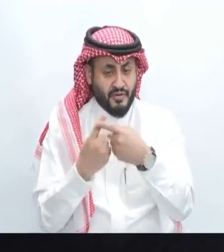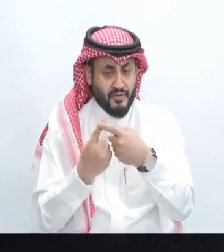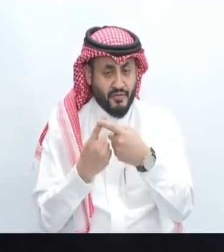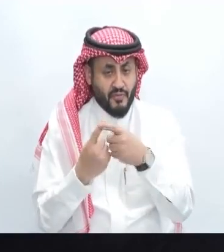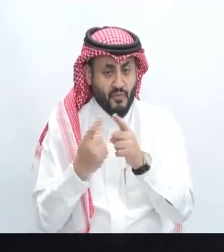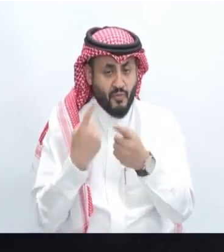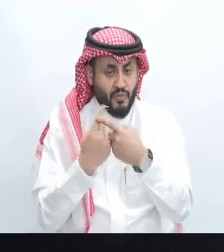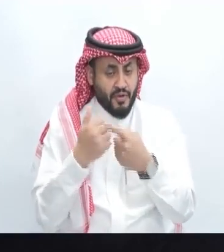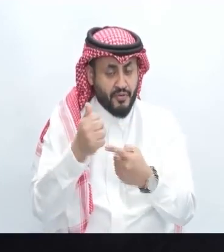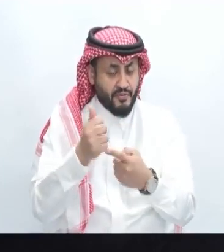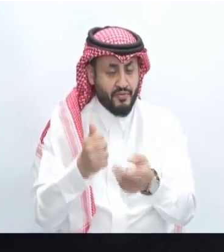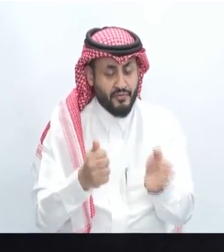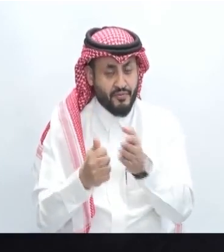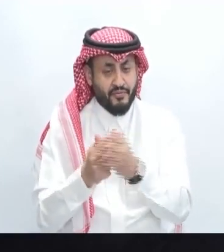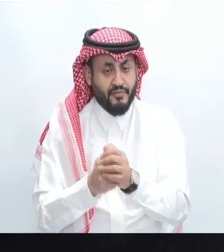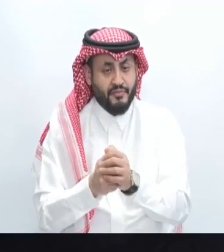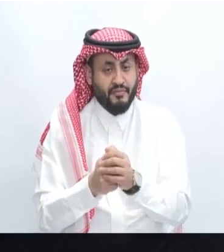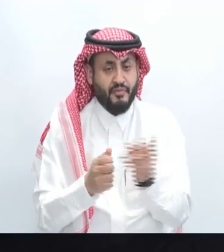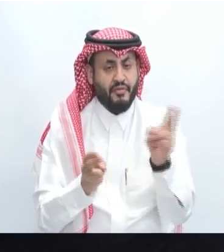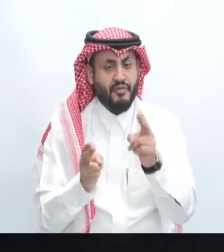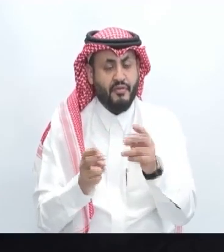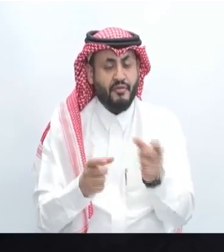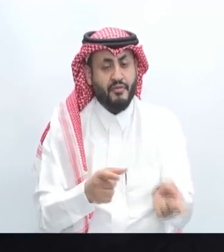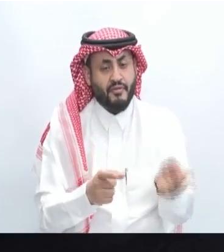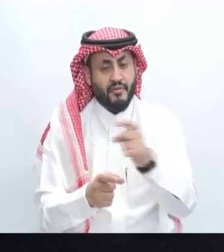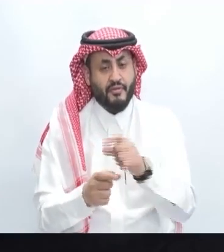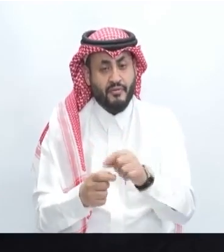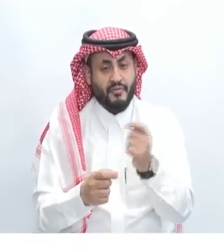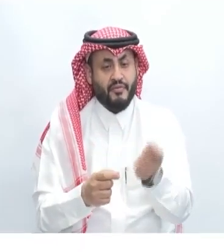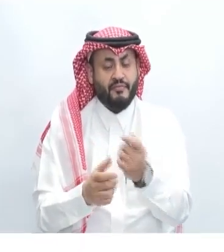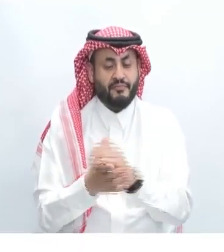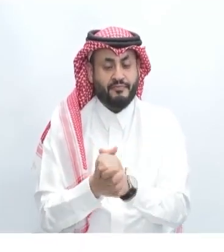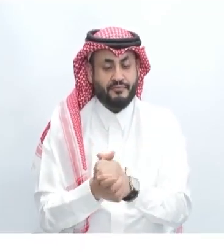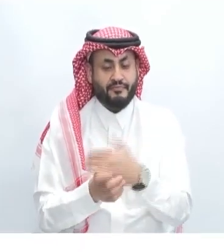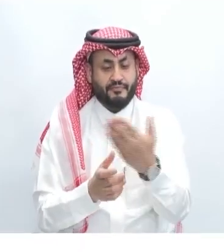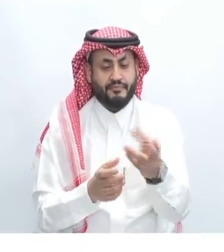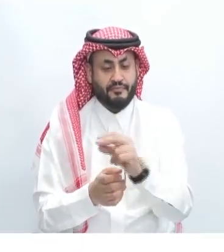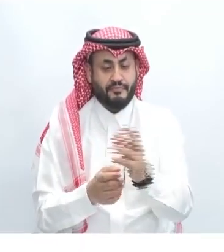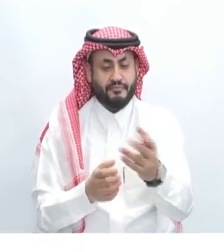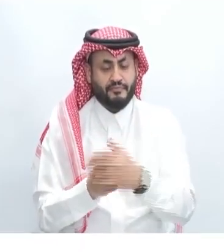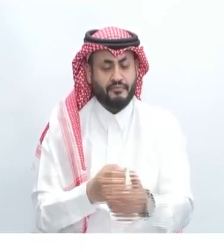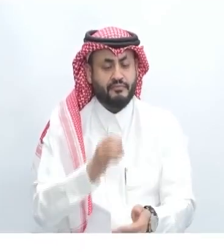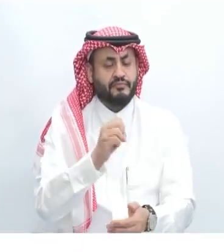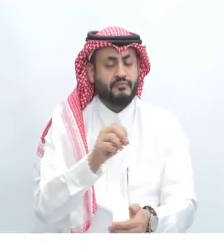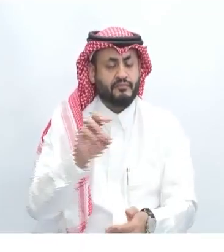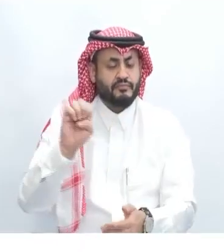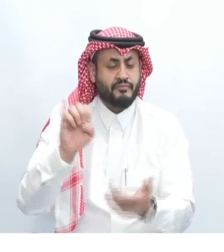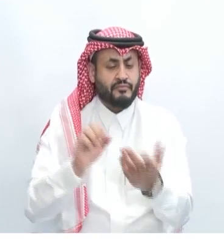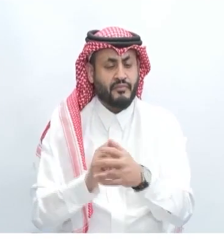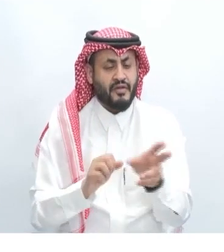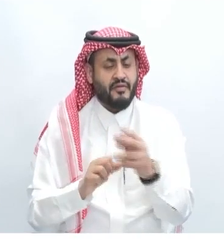two letters, and then your partner will come up with a word. Like for example, O-E, we can